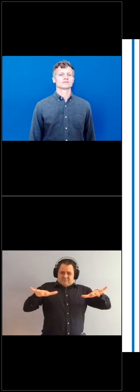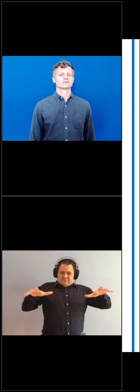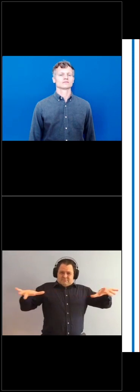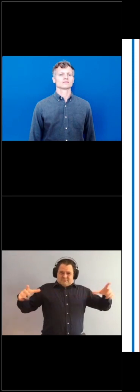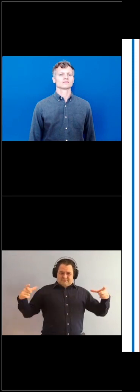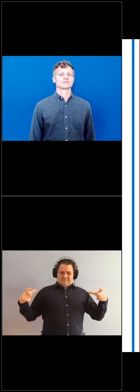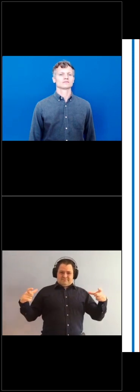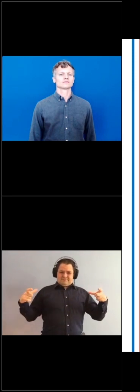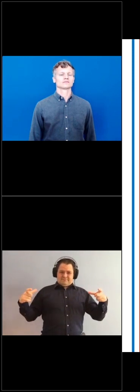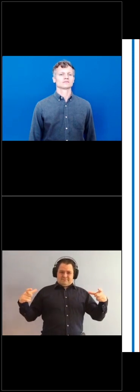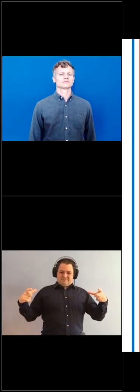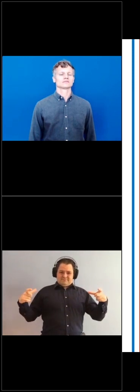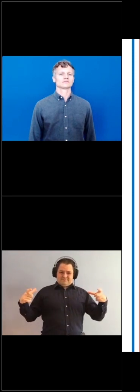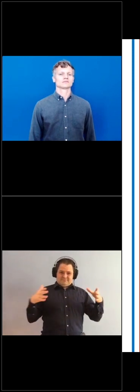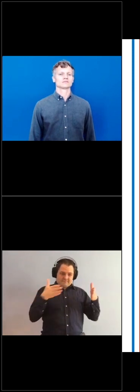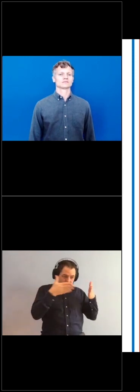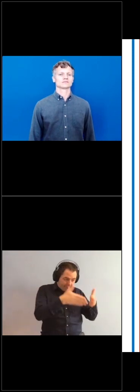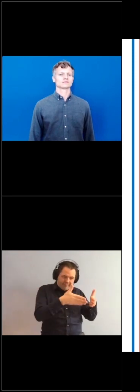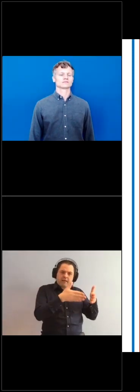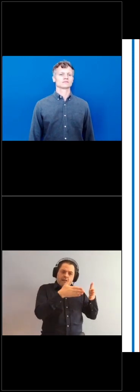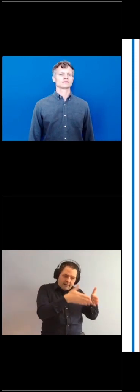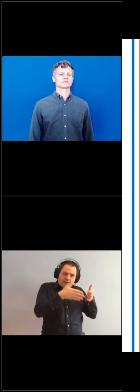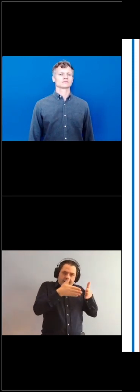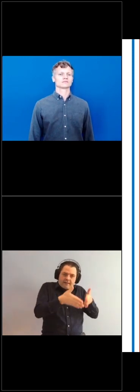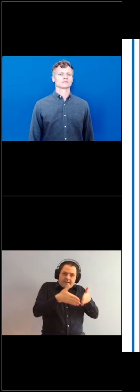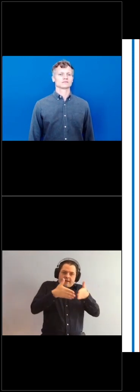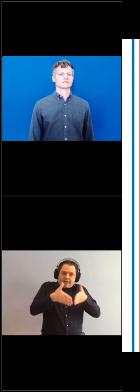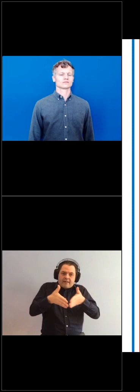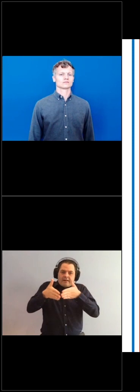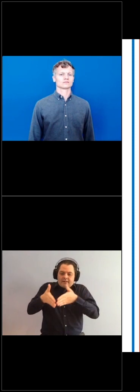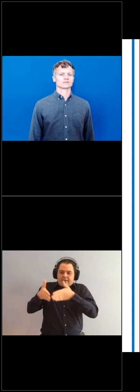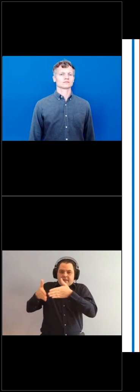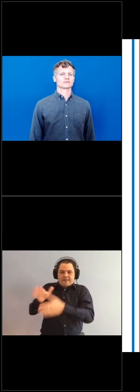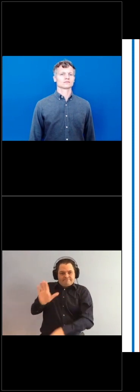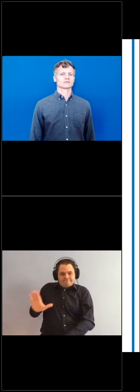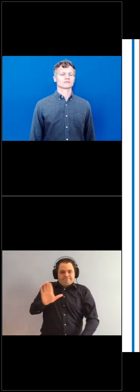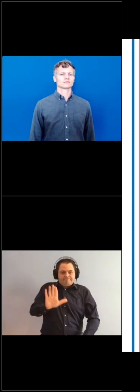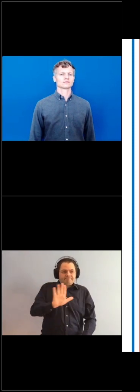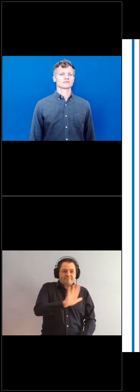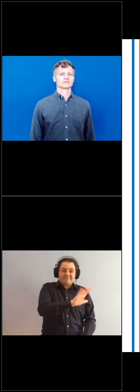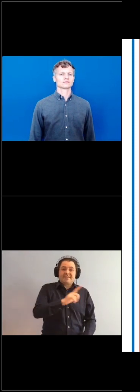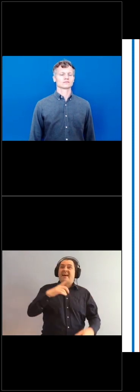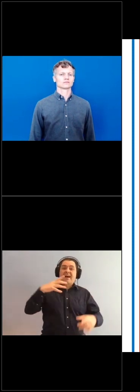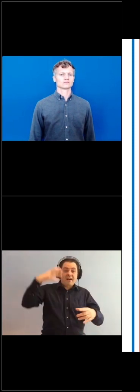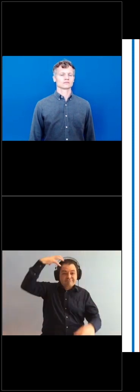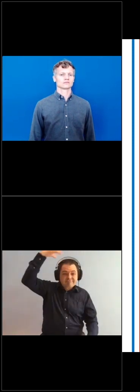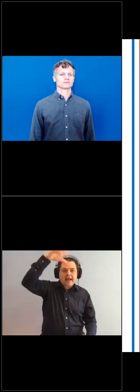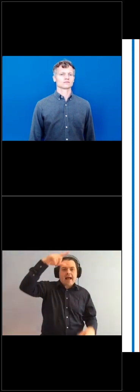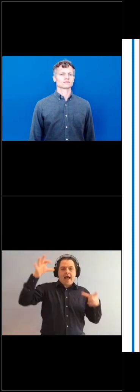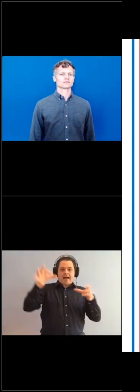important to work based on local context, especially at the village level, and engage with